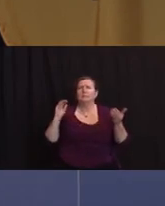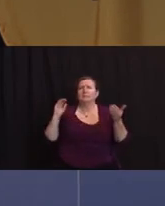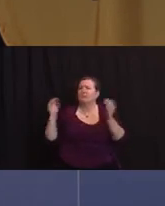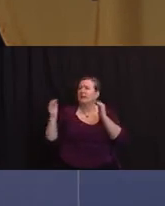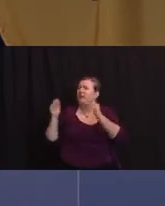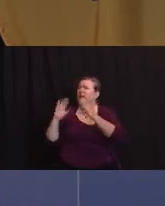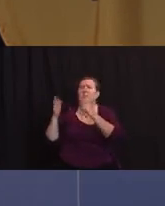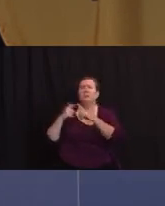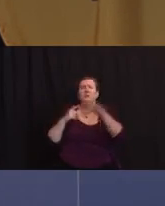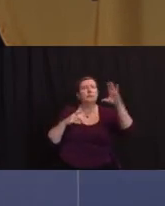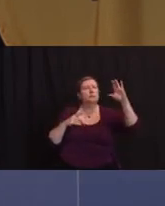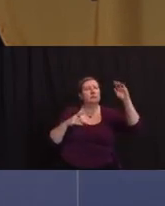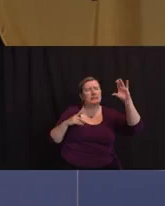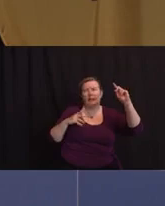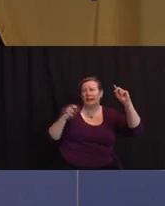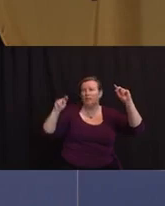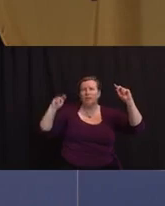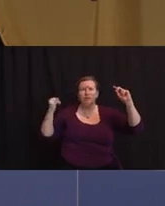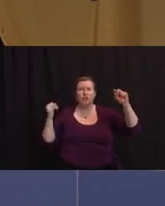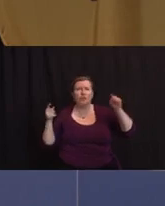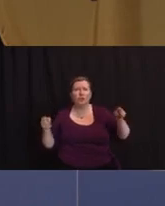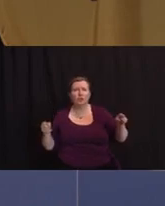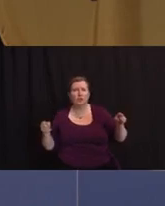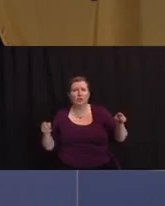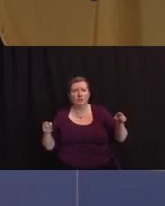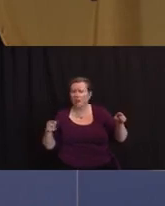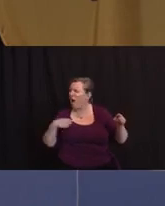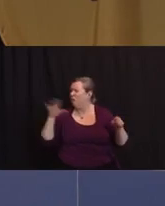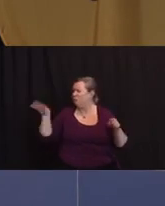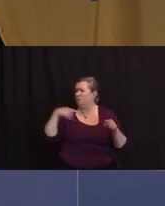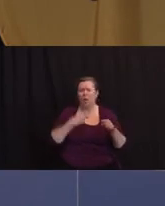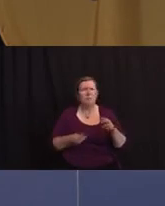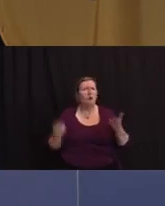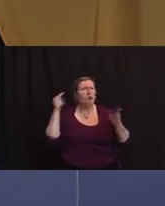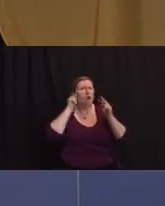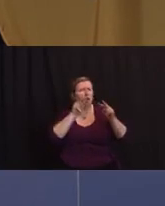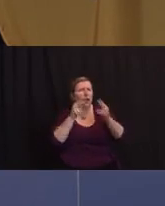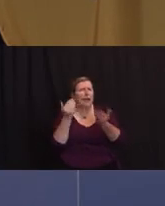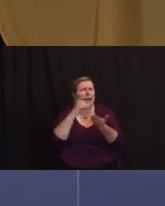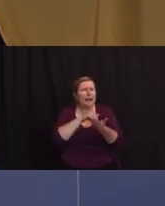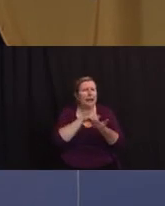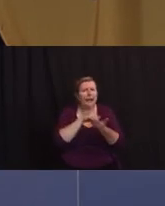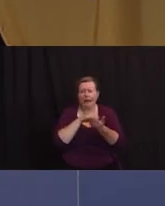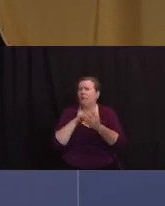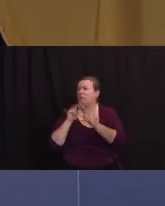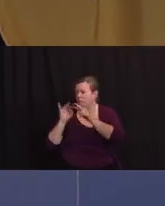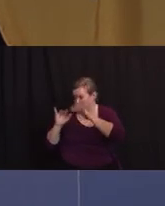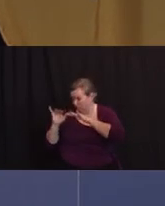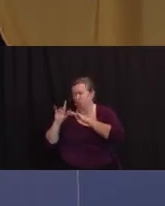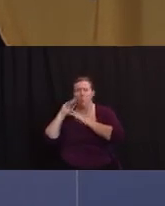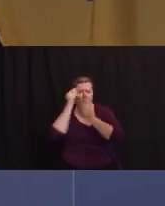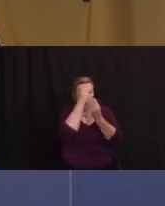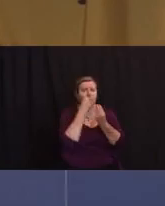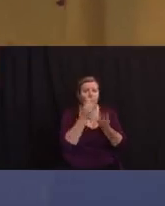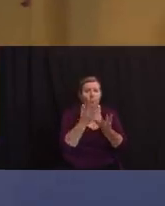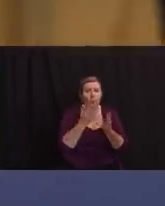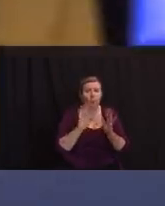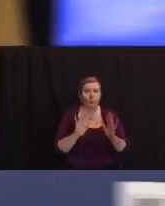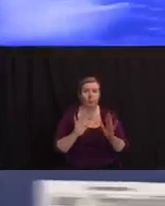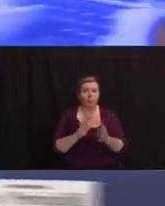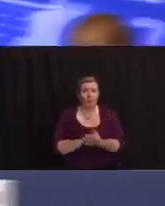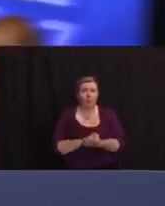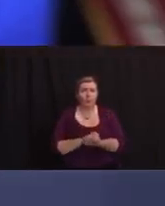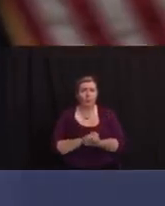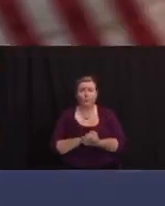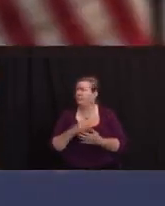probables, I would have to double check. I'm not positive on that answer. I'll get back to you. Thank you for both. You did not